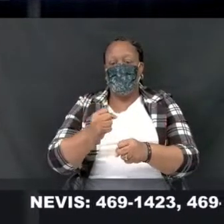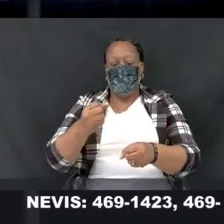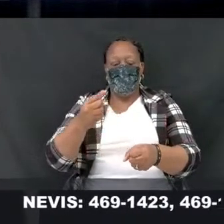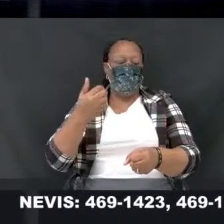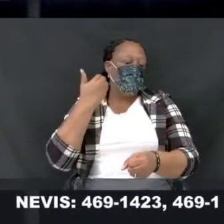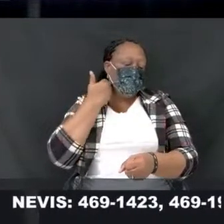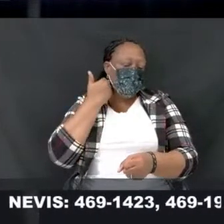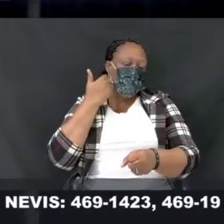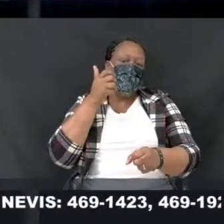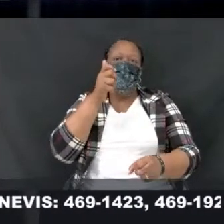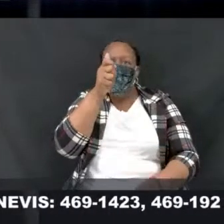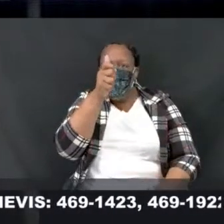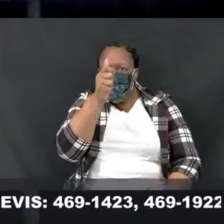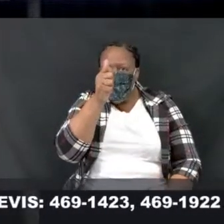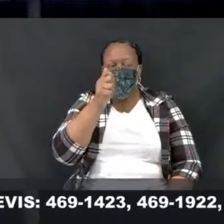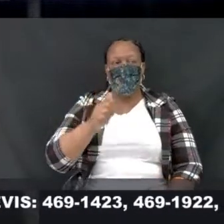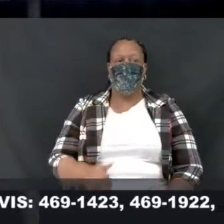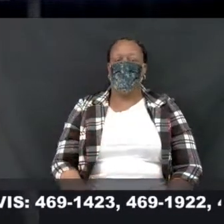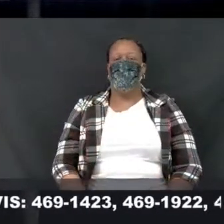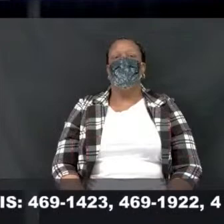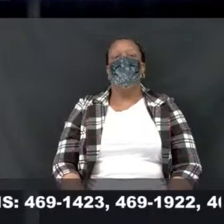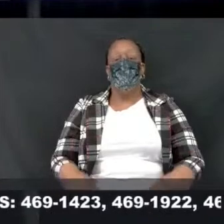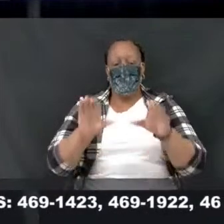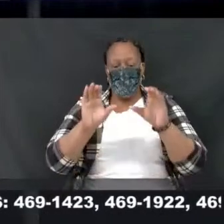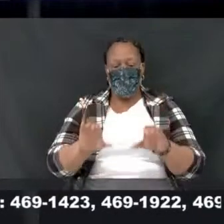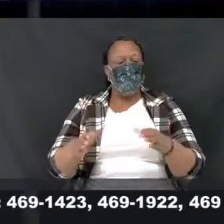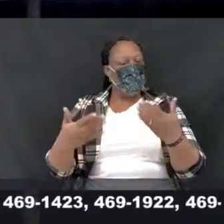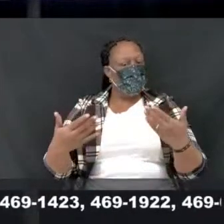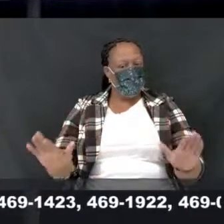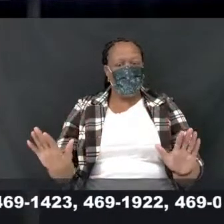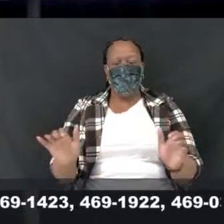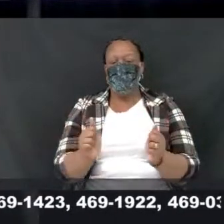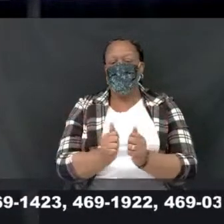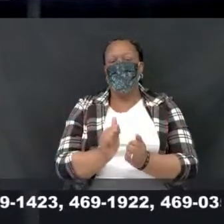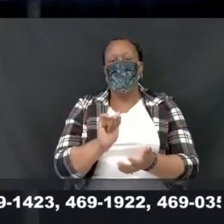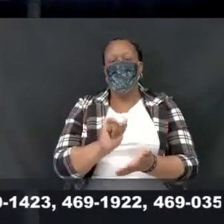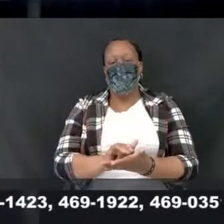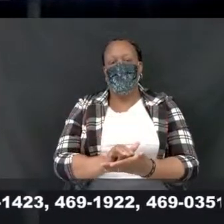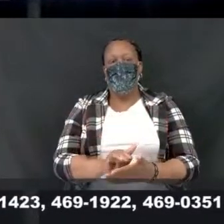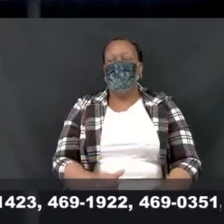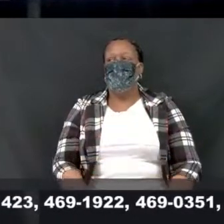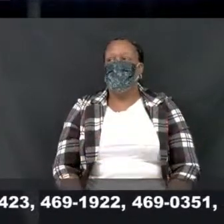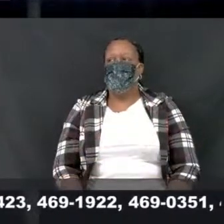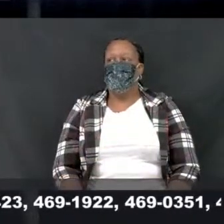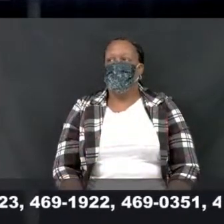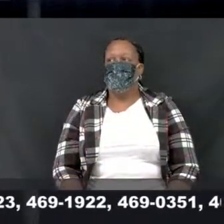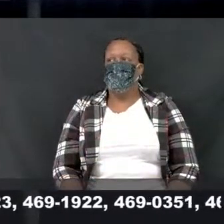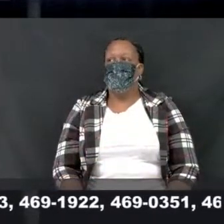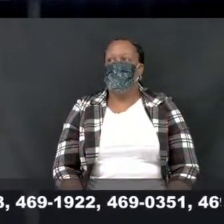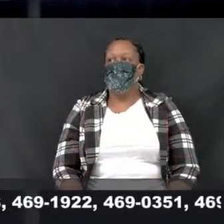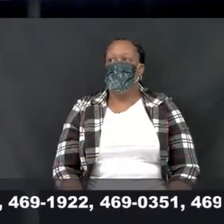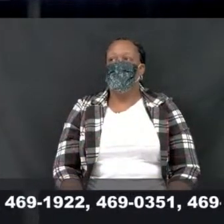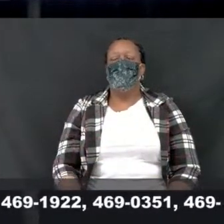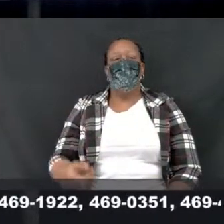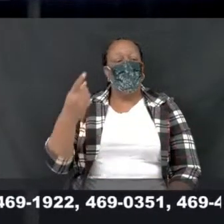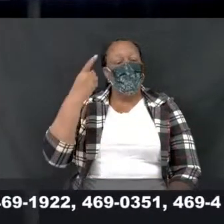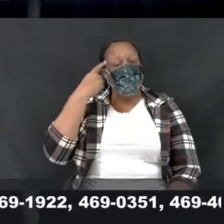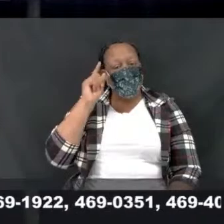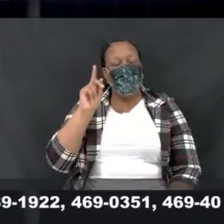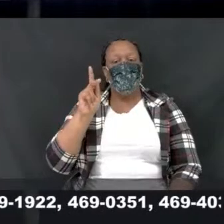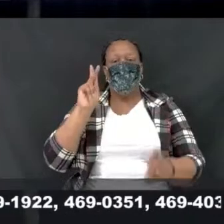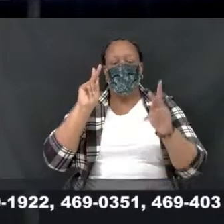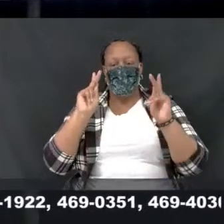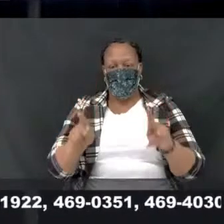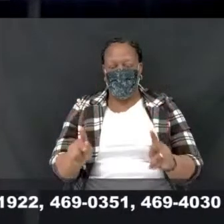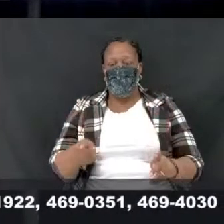businesses that you can discontinue some of these practices. But again, as Superintendent Henry said, part of the